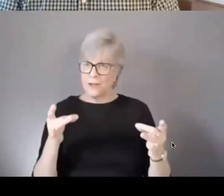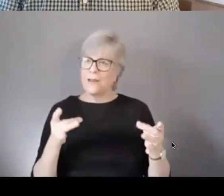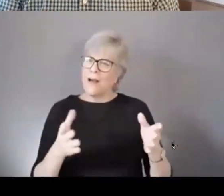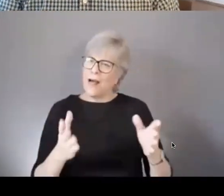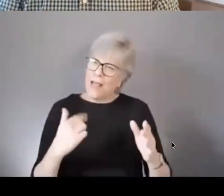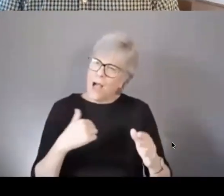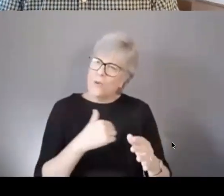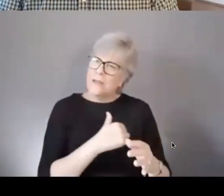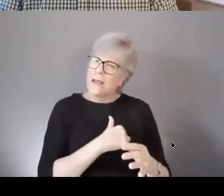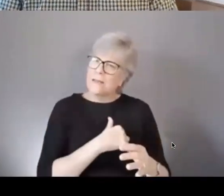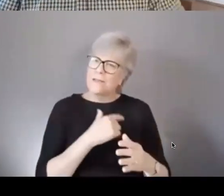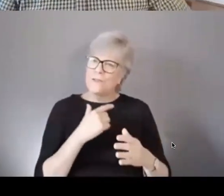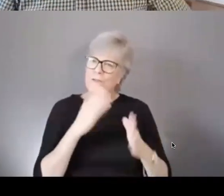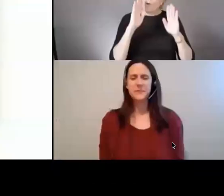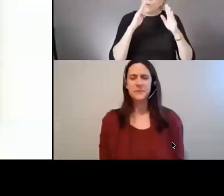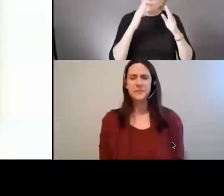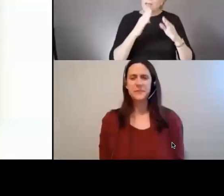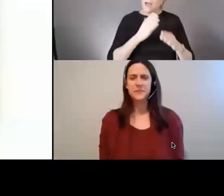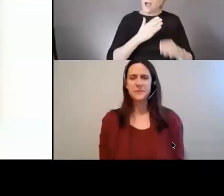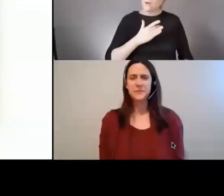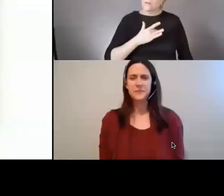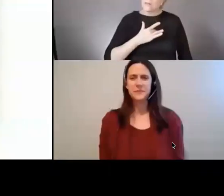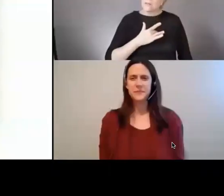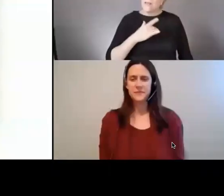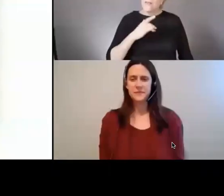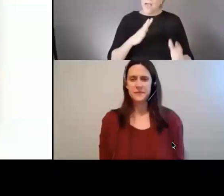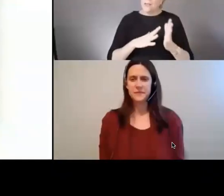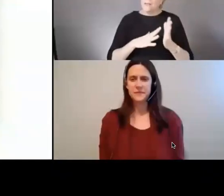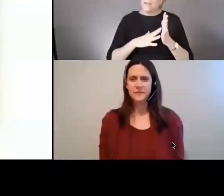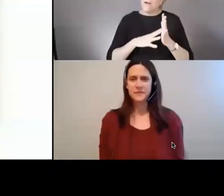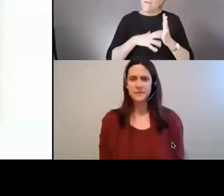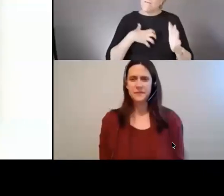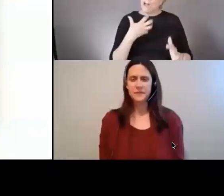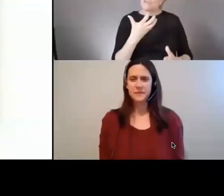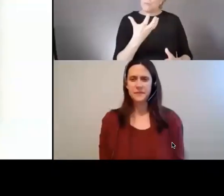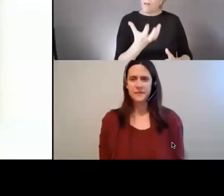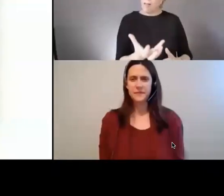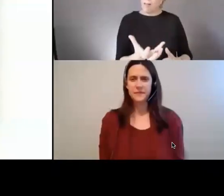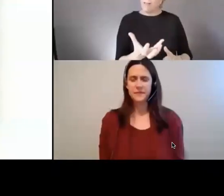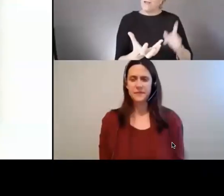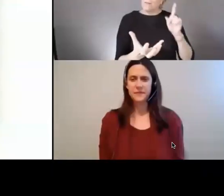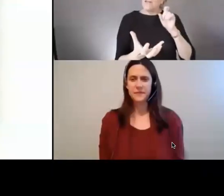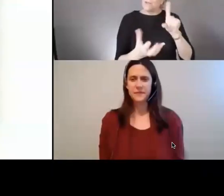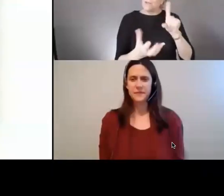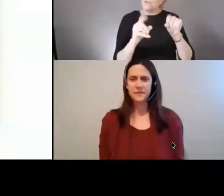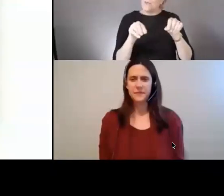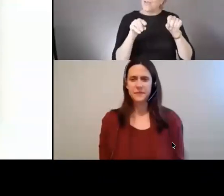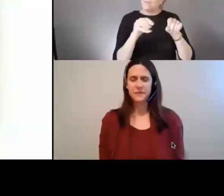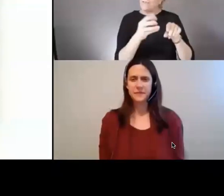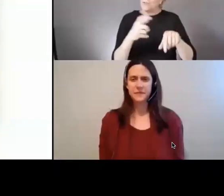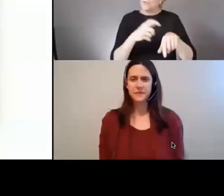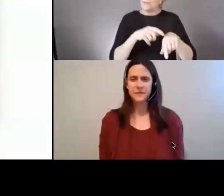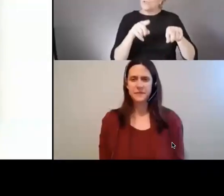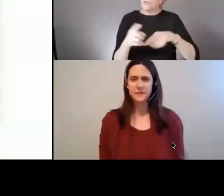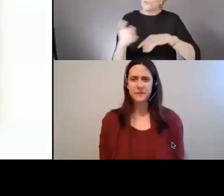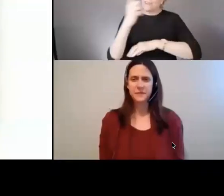have. It can be a vulnerable act for some people, but I'm going to ask you to do that a couple of times throughout the day because we need